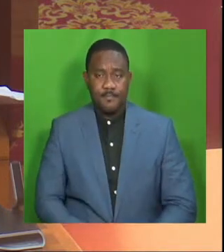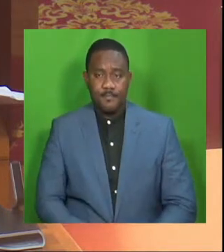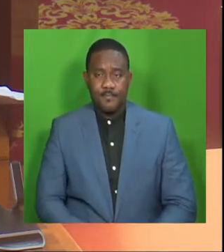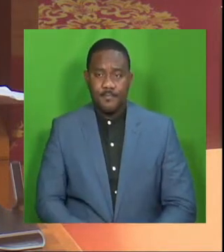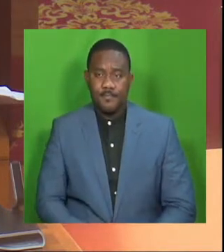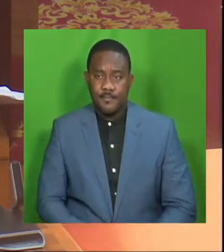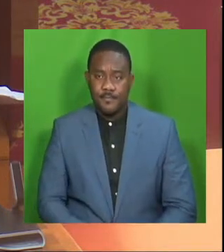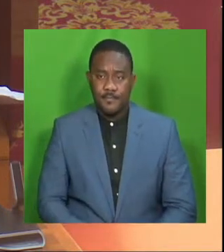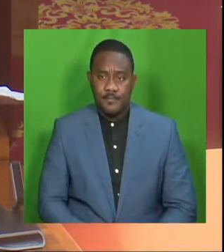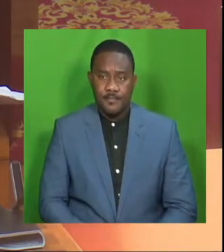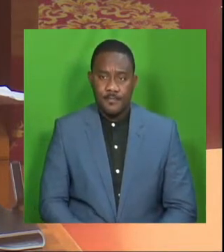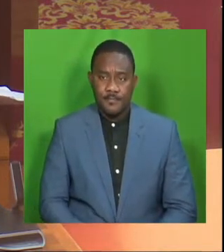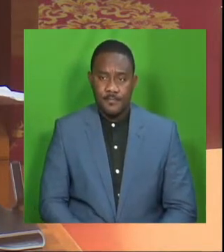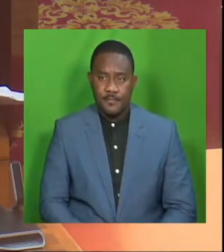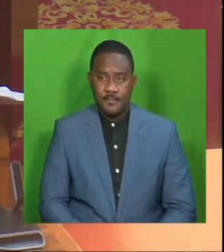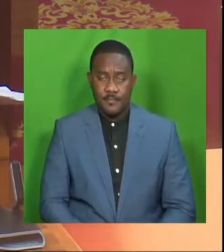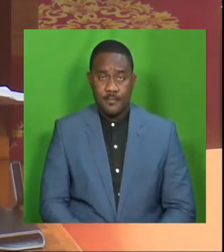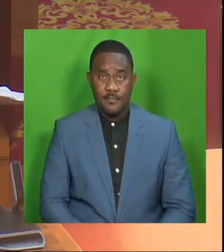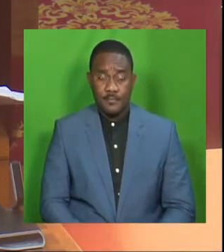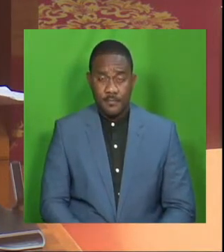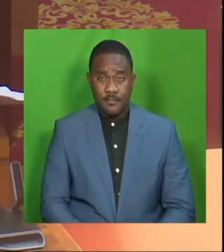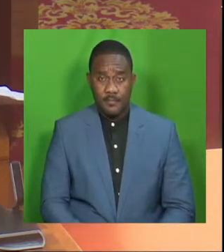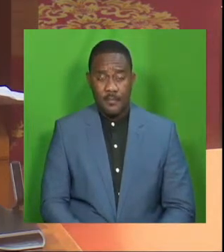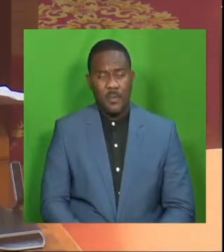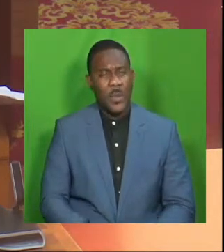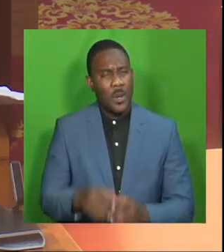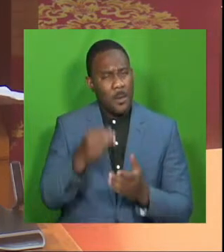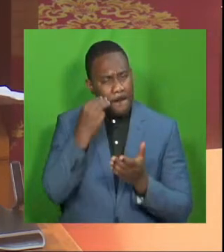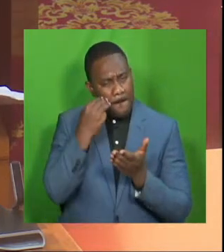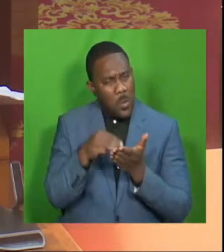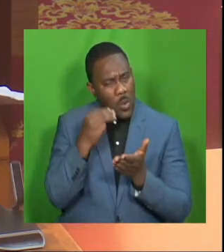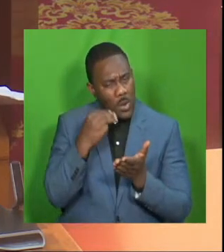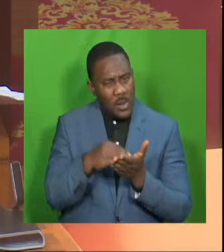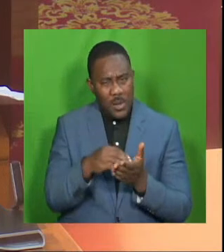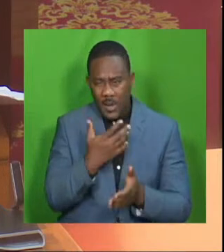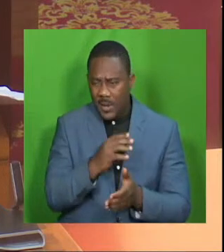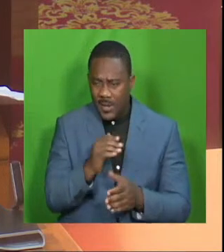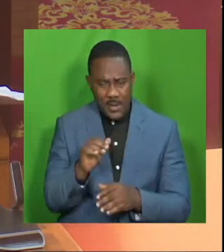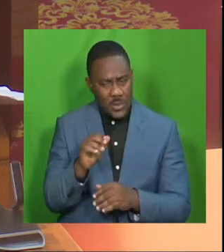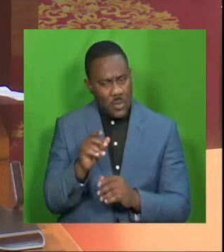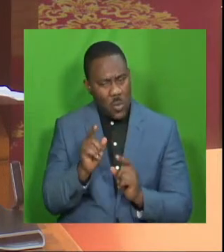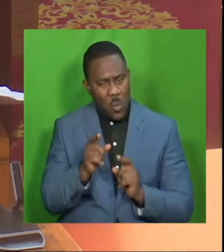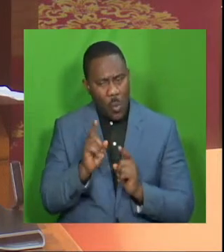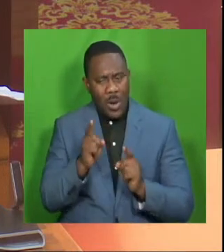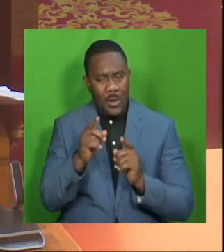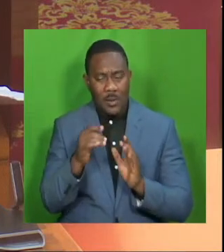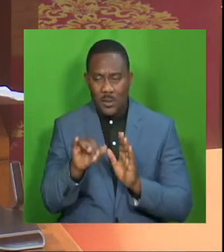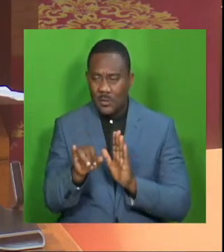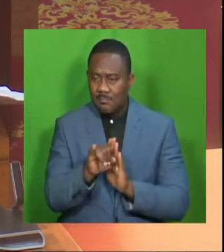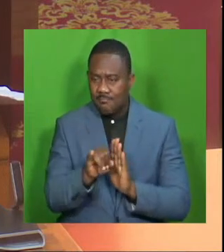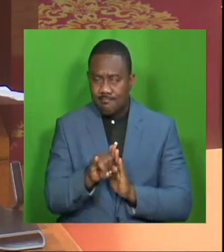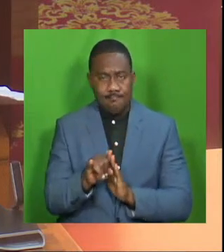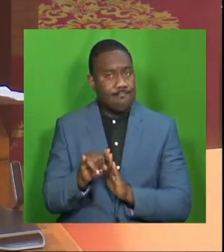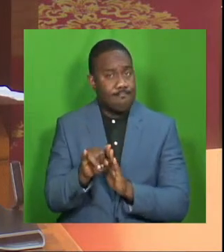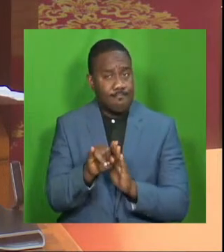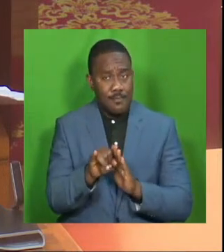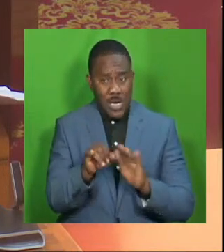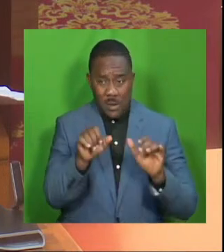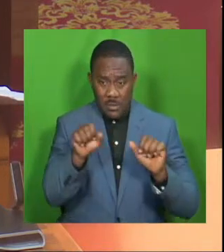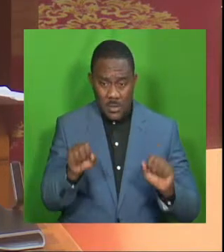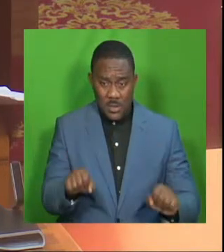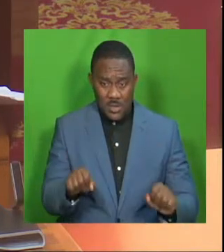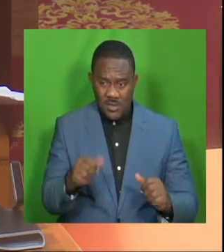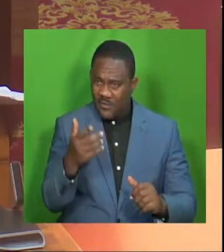Issues with the vessel monitoring system and the automatic identification system have been rectified and are now